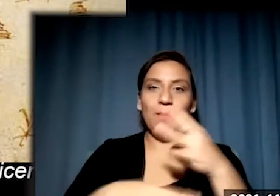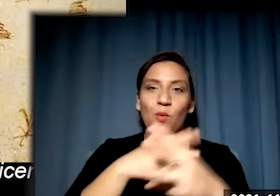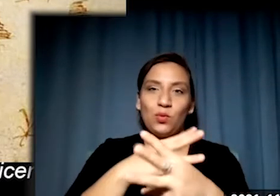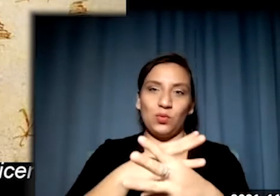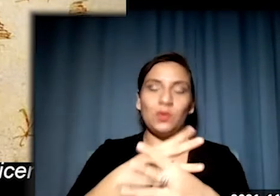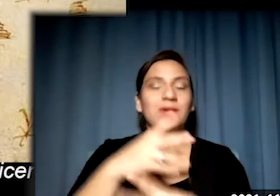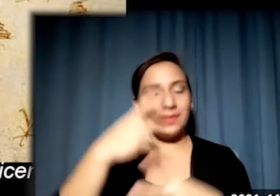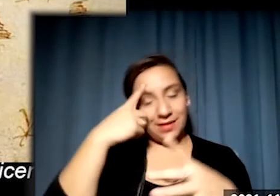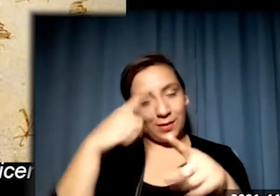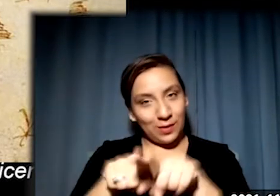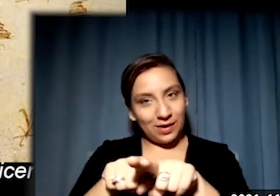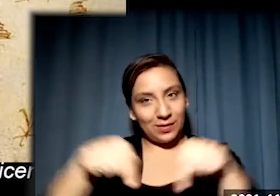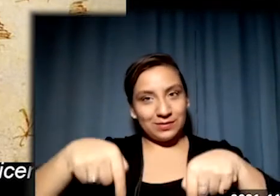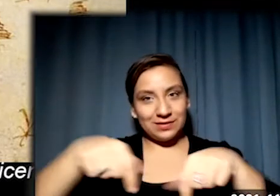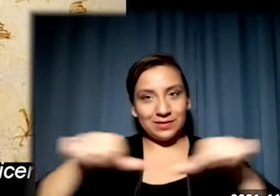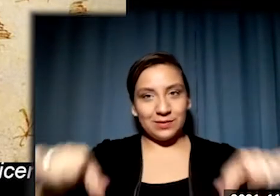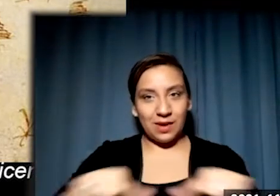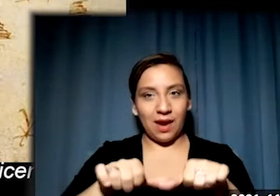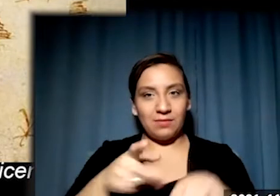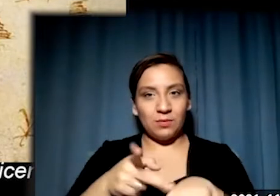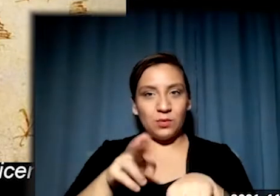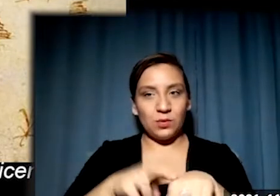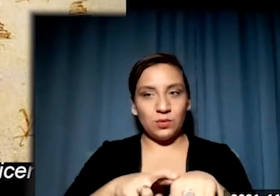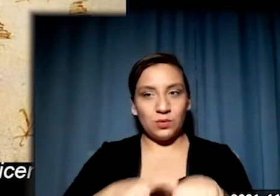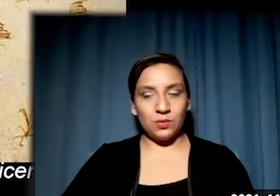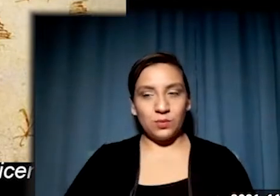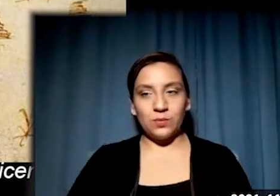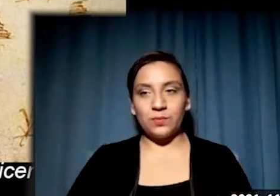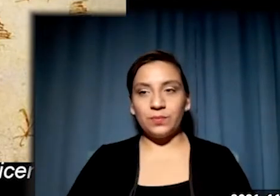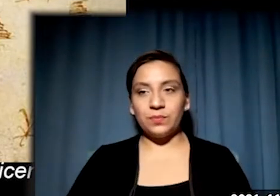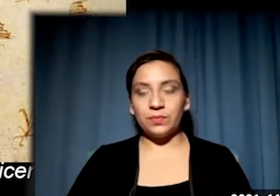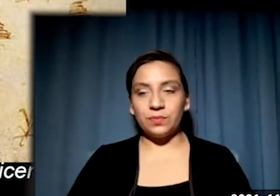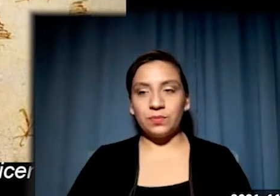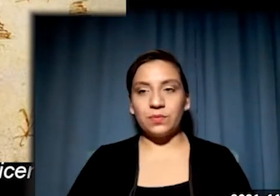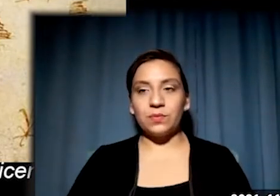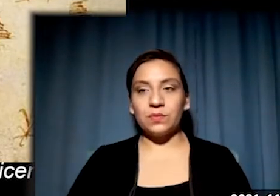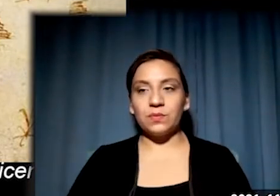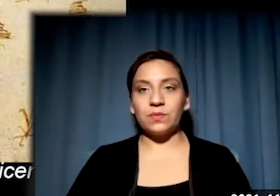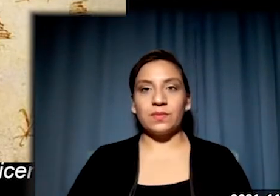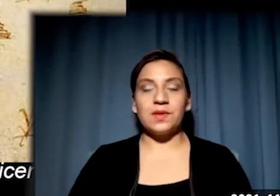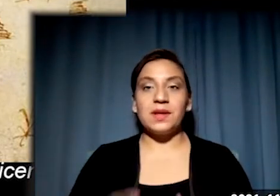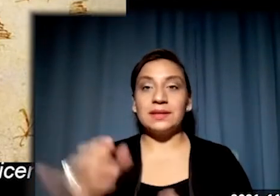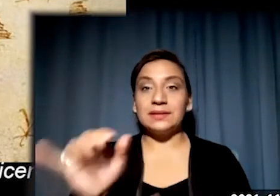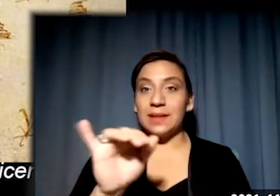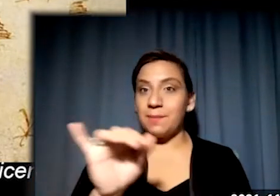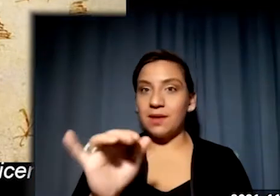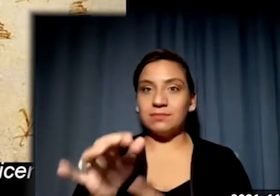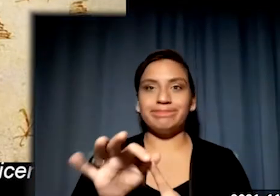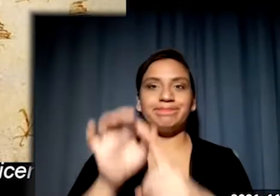architectural and urban relevance and significance, the geographically, it is a